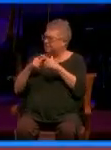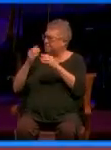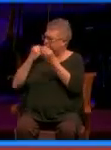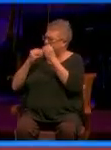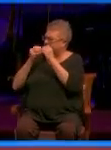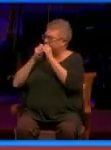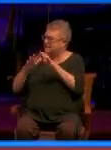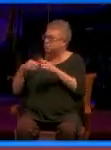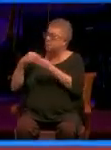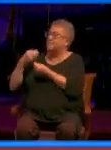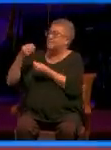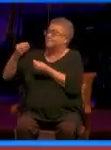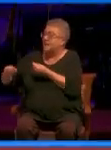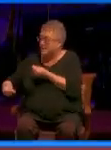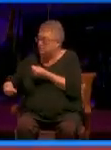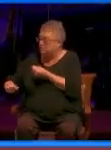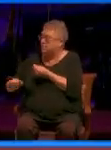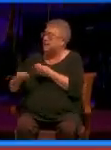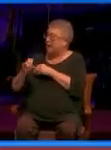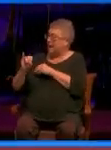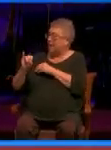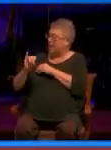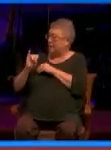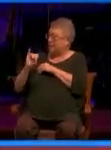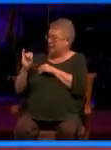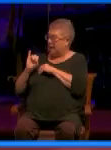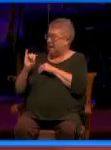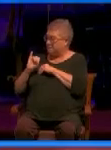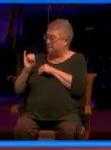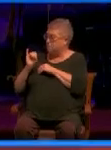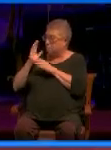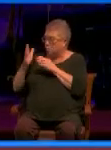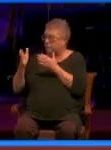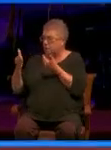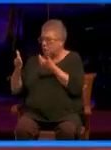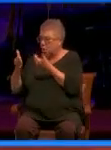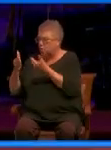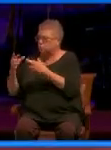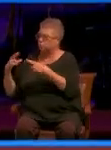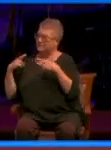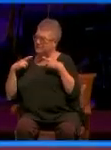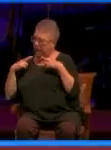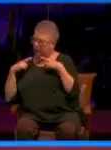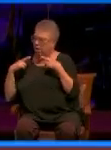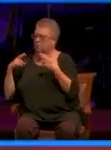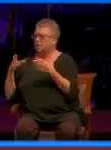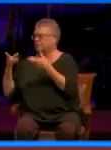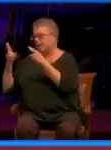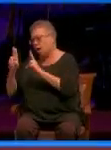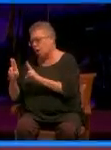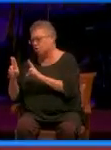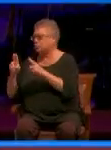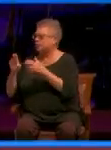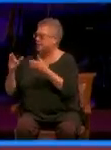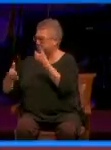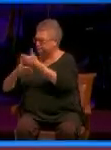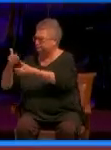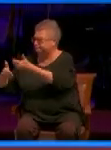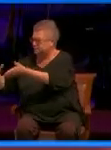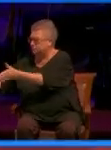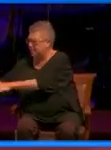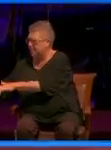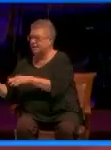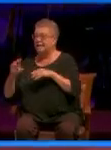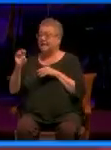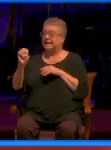would be passed on, and Isaac would move into deathbed or retirement. He would be honored on his way out, and now Esau would